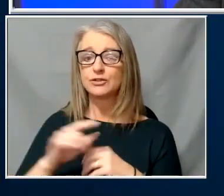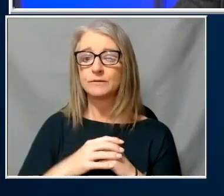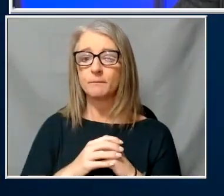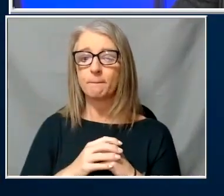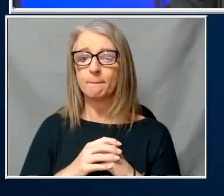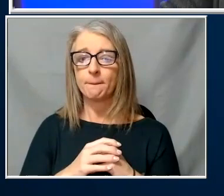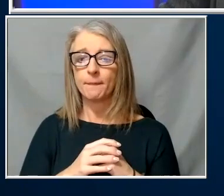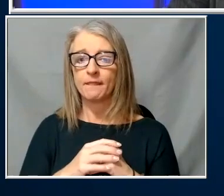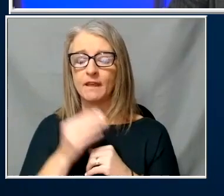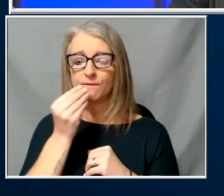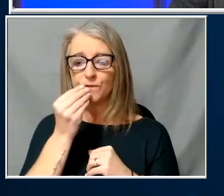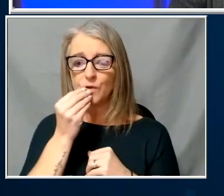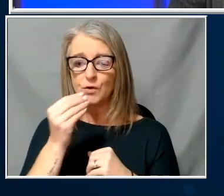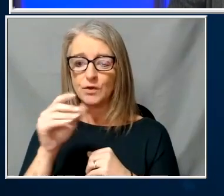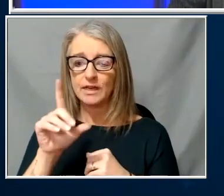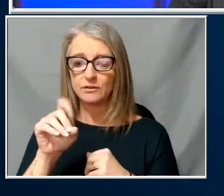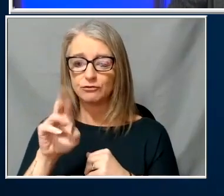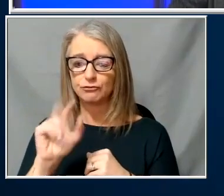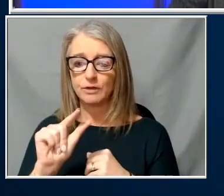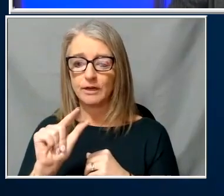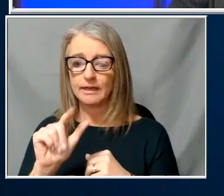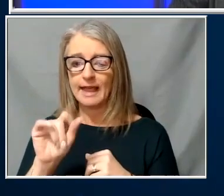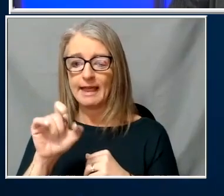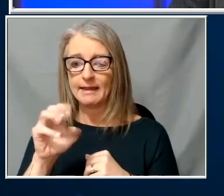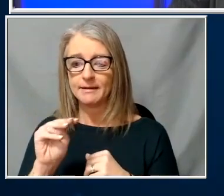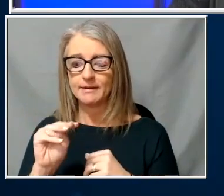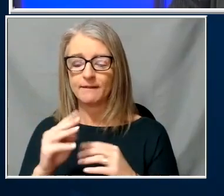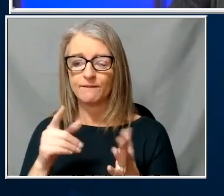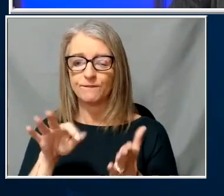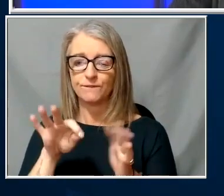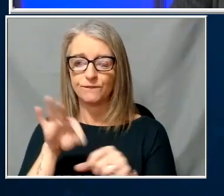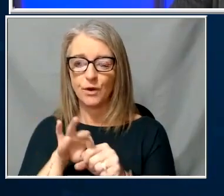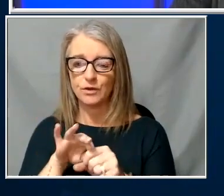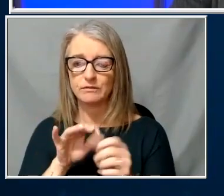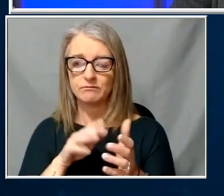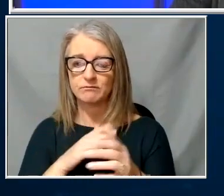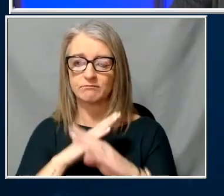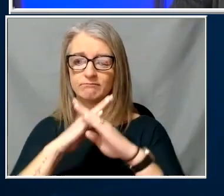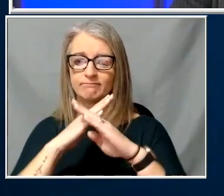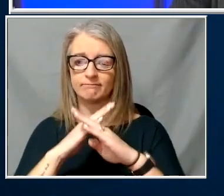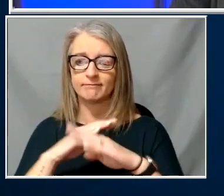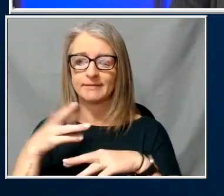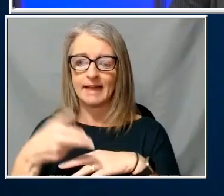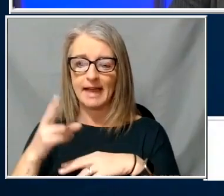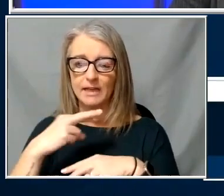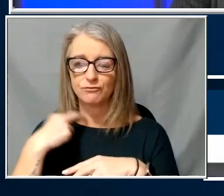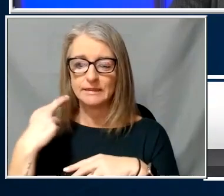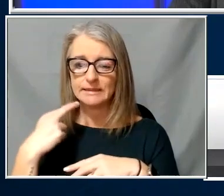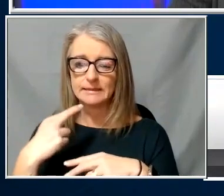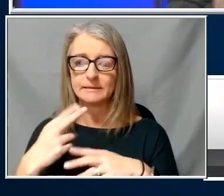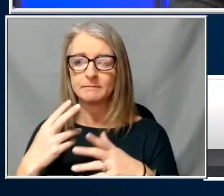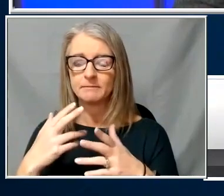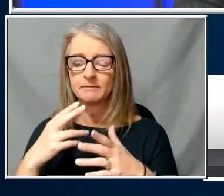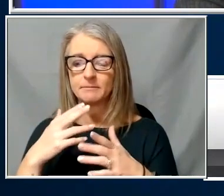and Drug Administration voted against approving a new pill to treat high-risk patients in the